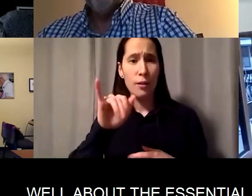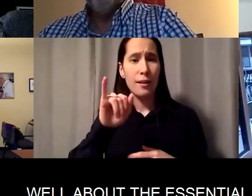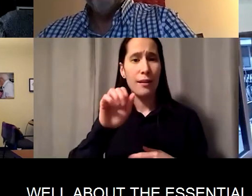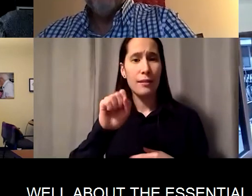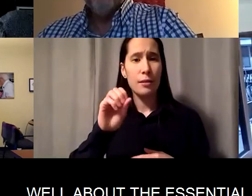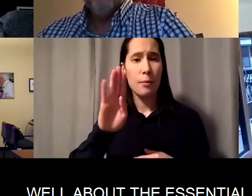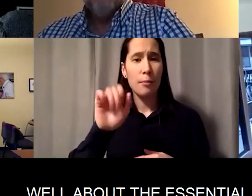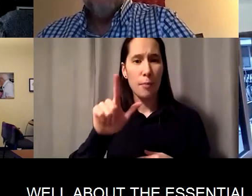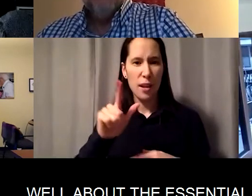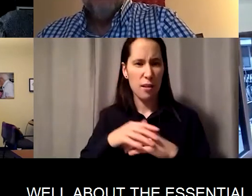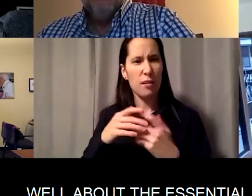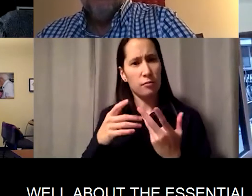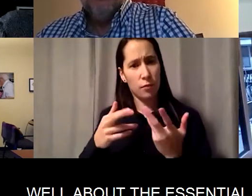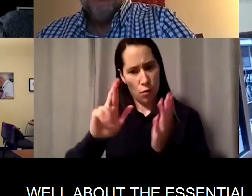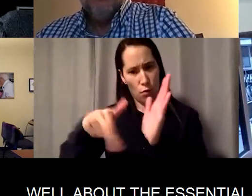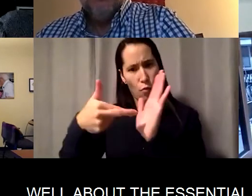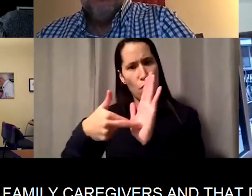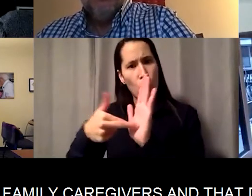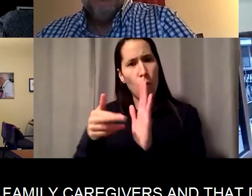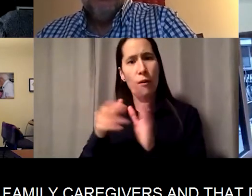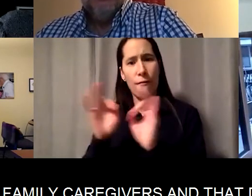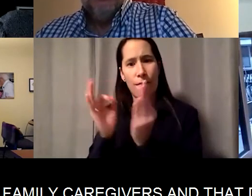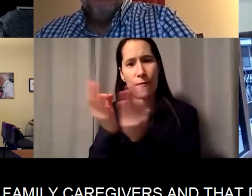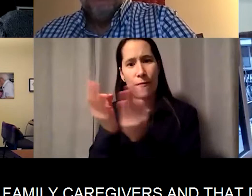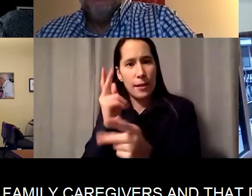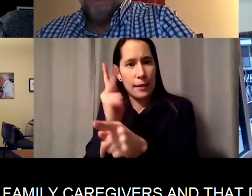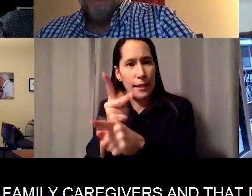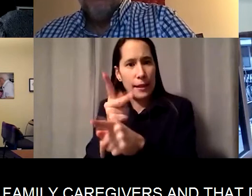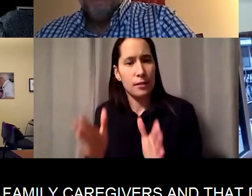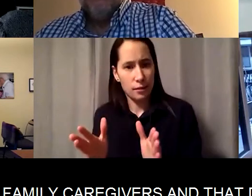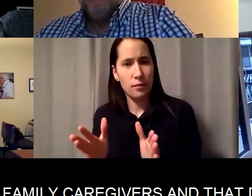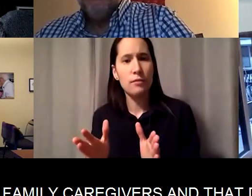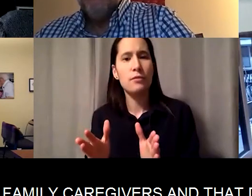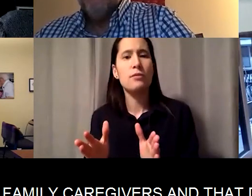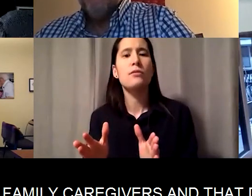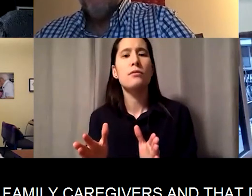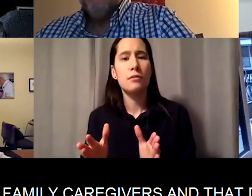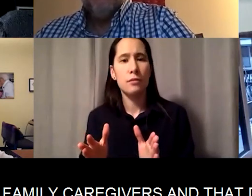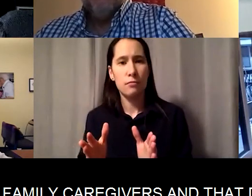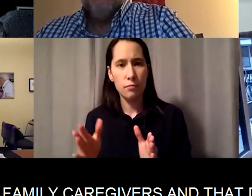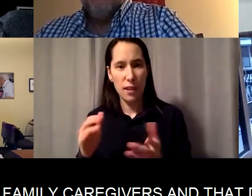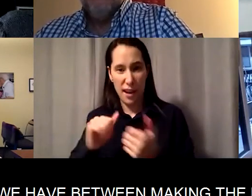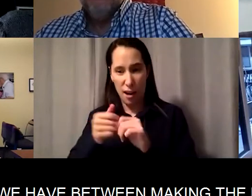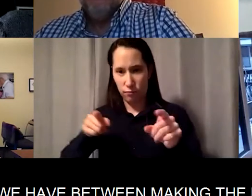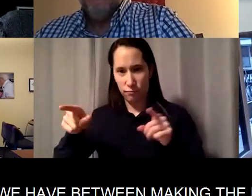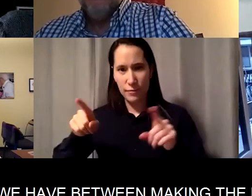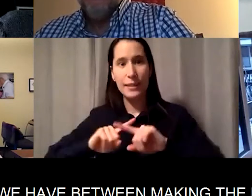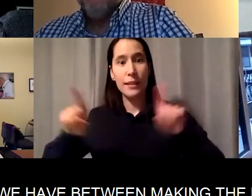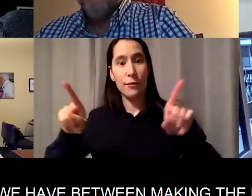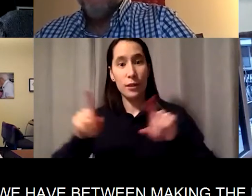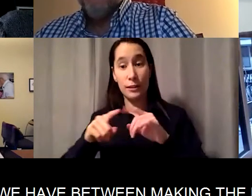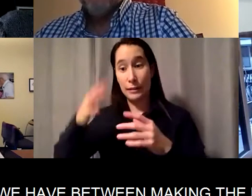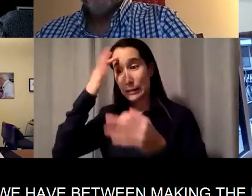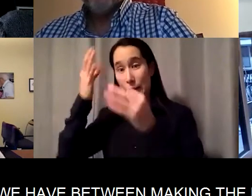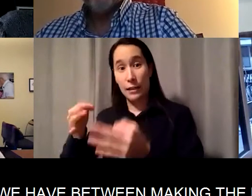the essential role of family caregivers and that difference that we have between making the decision